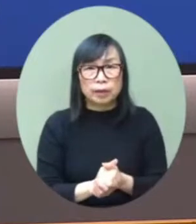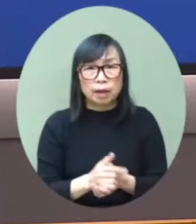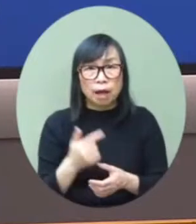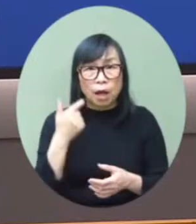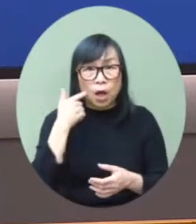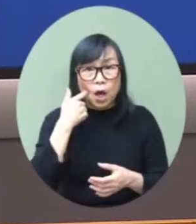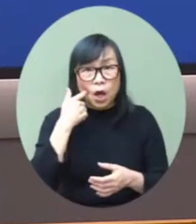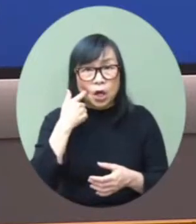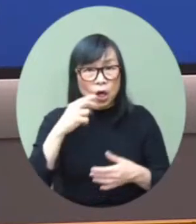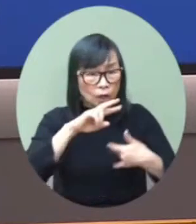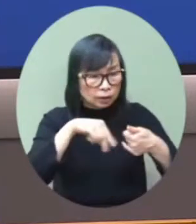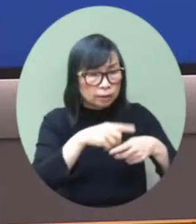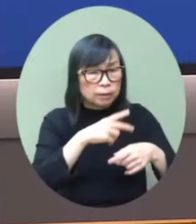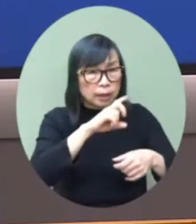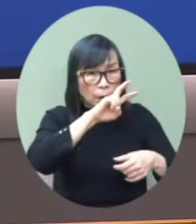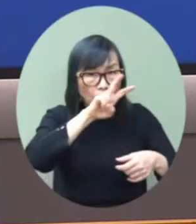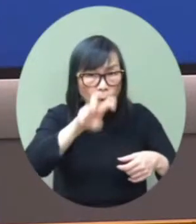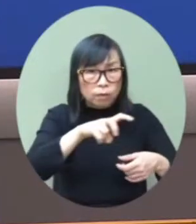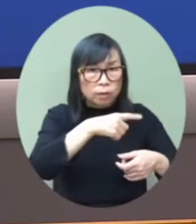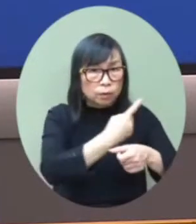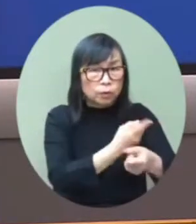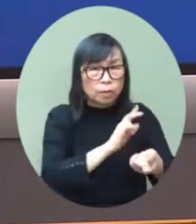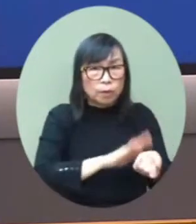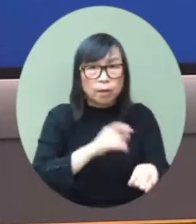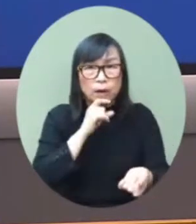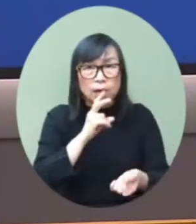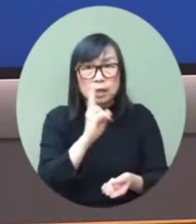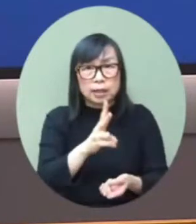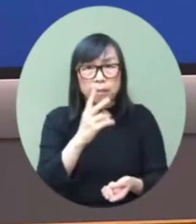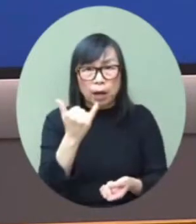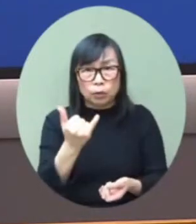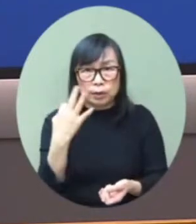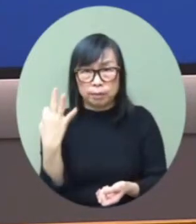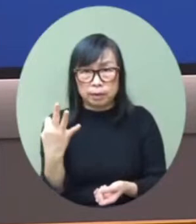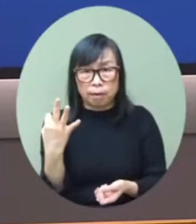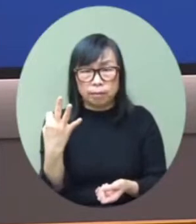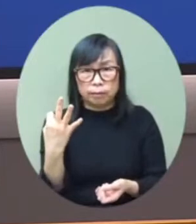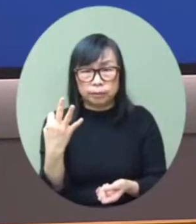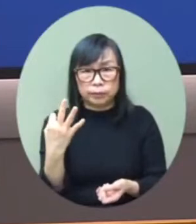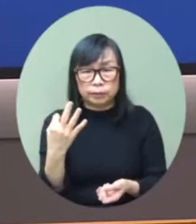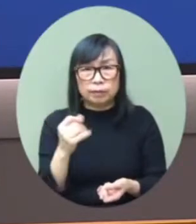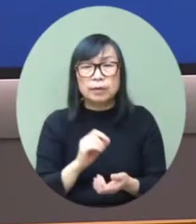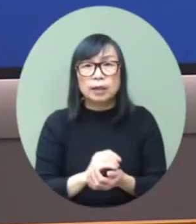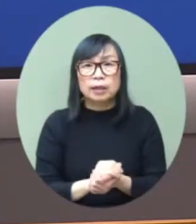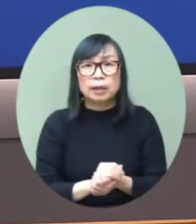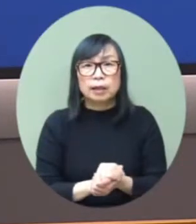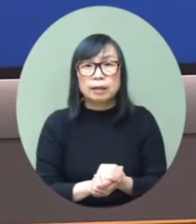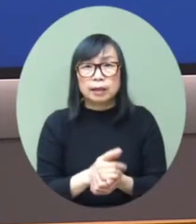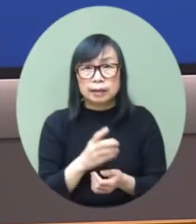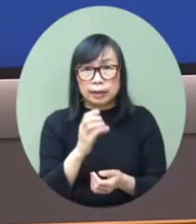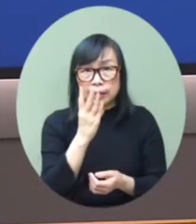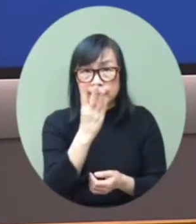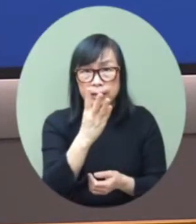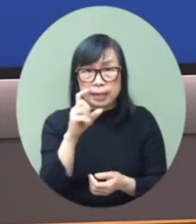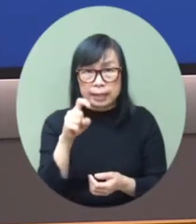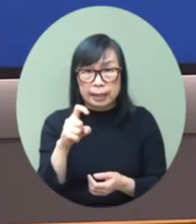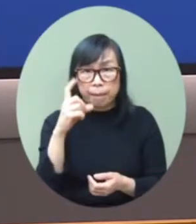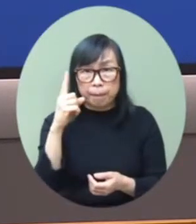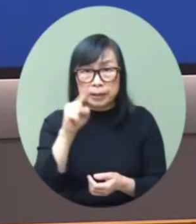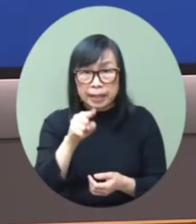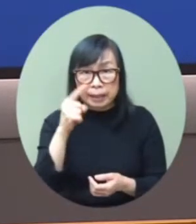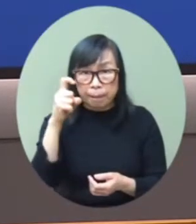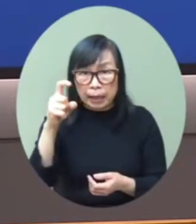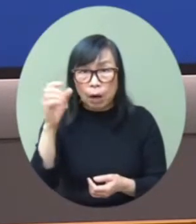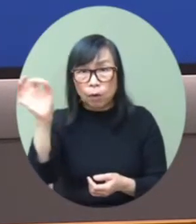5,383 residents being tested. We've identified preliminary cases 263. That is